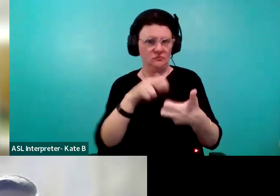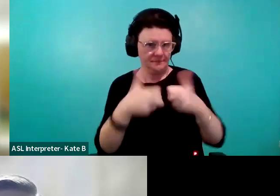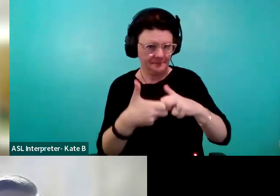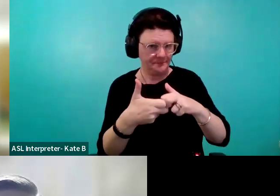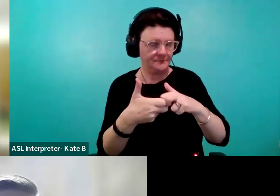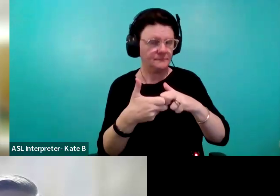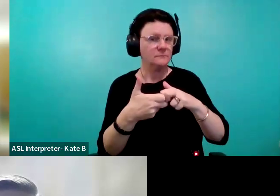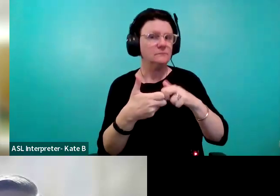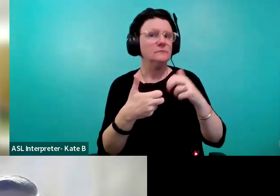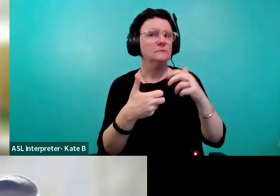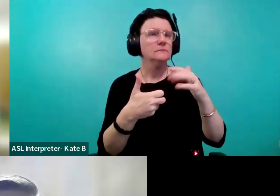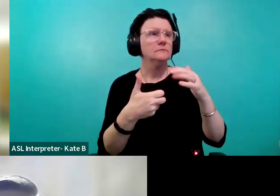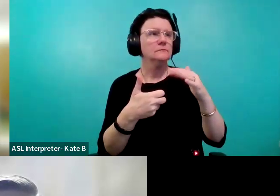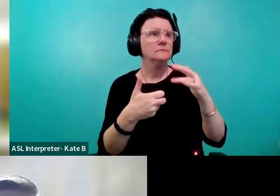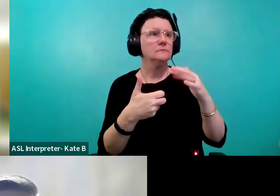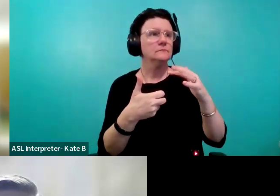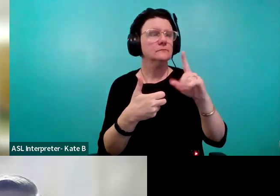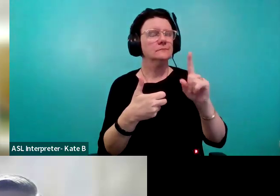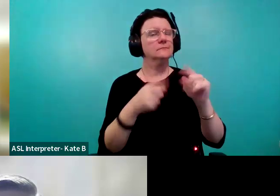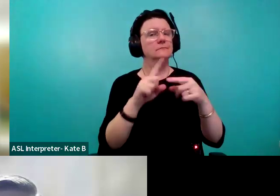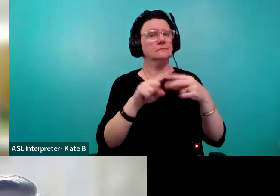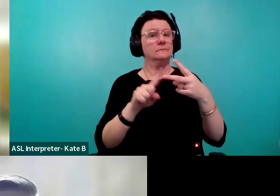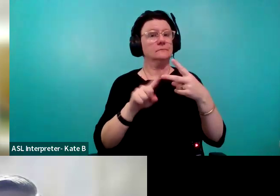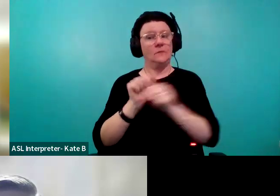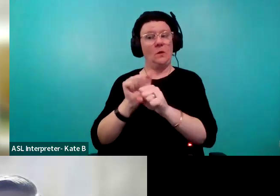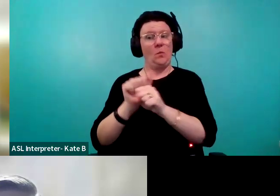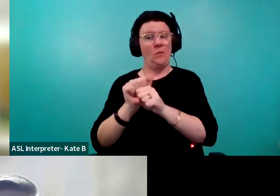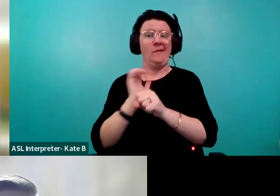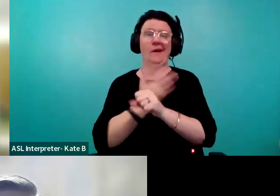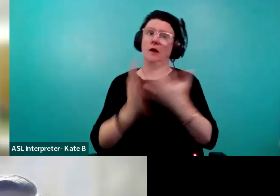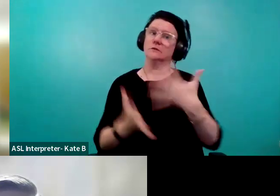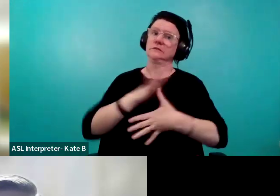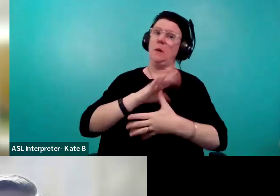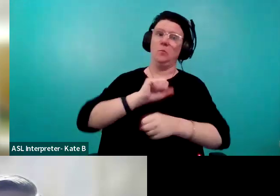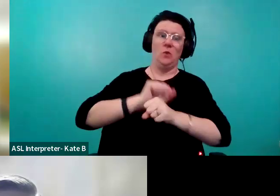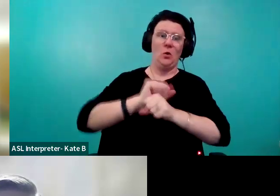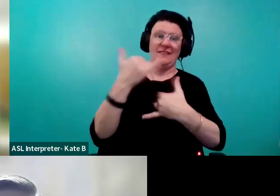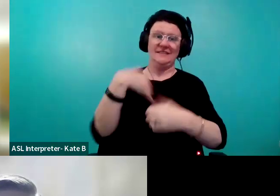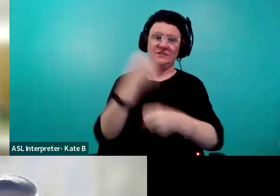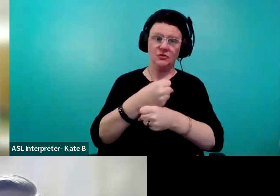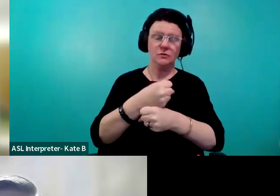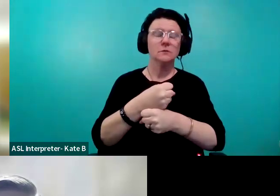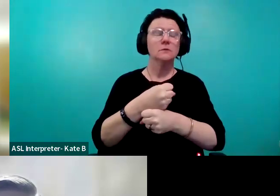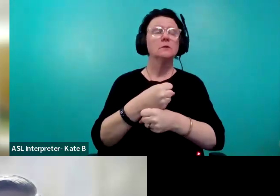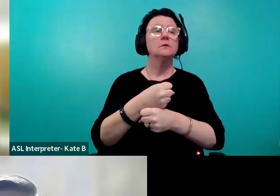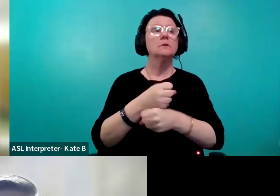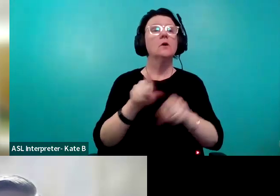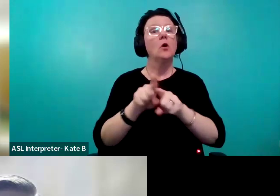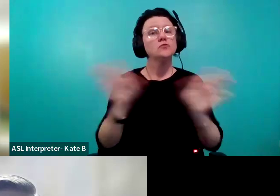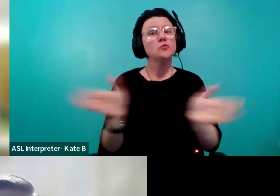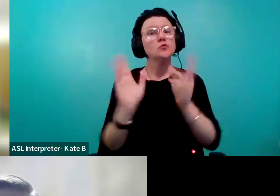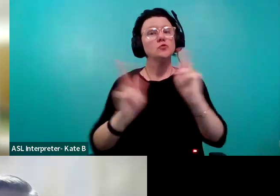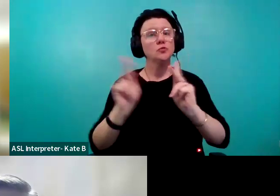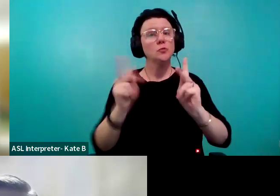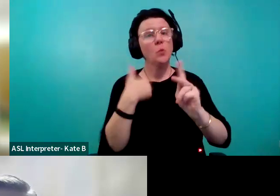also, this one is about employment, which is kind of our top priority this year. But we also encourage the groups that